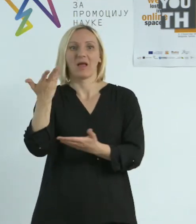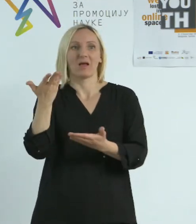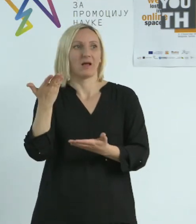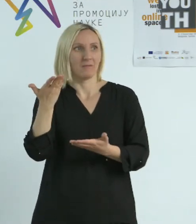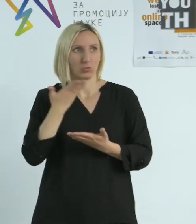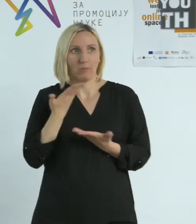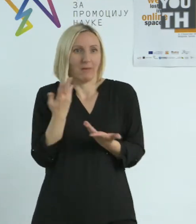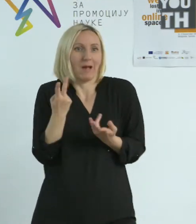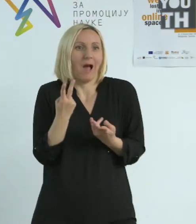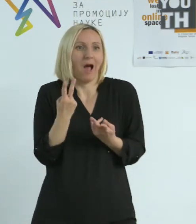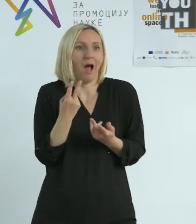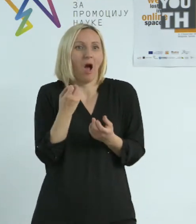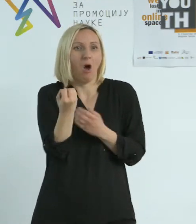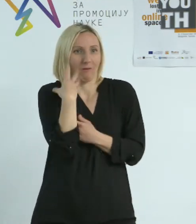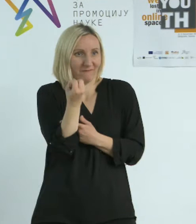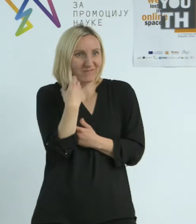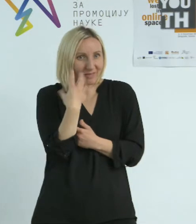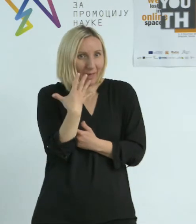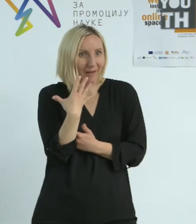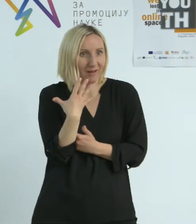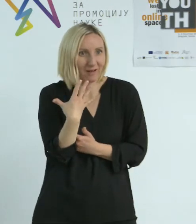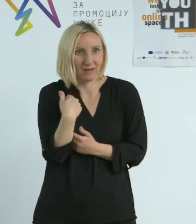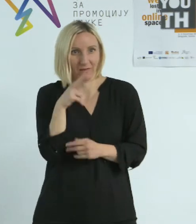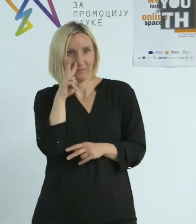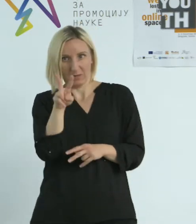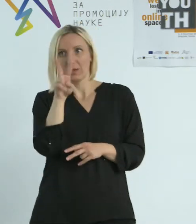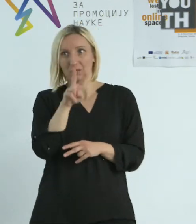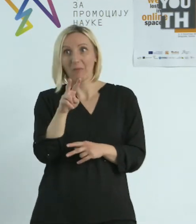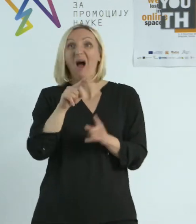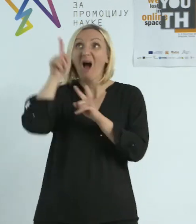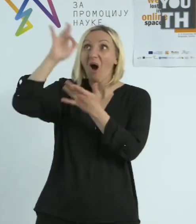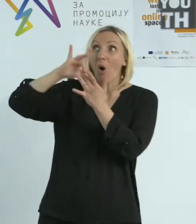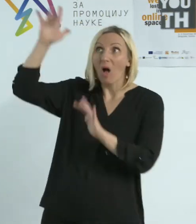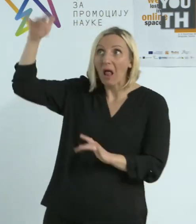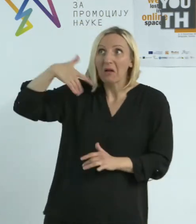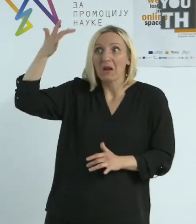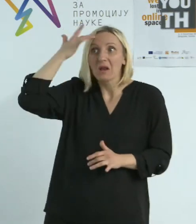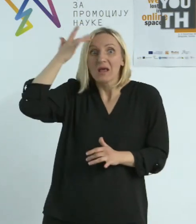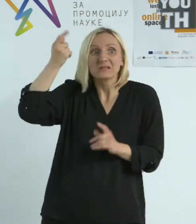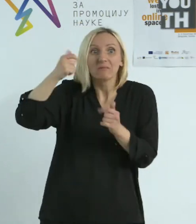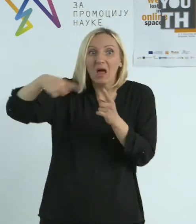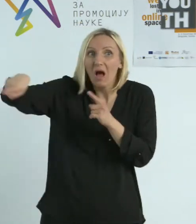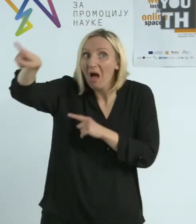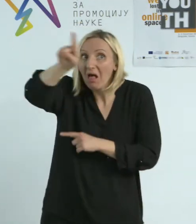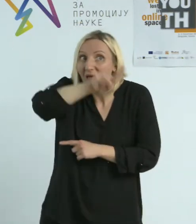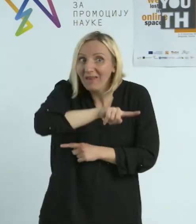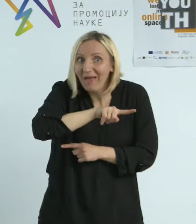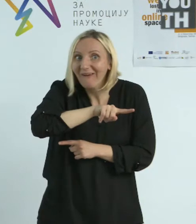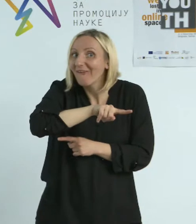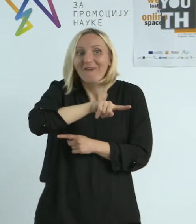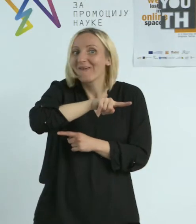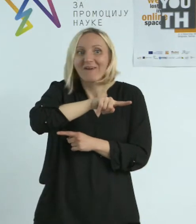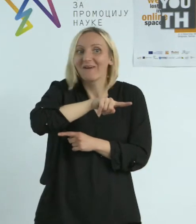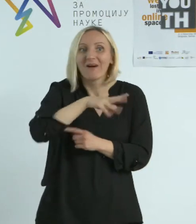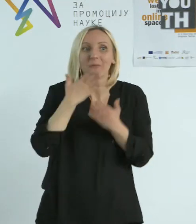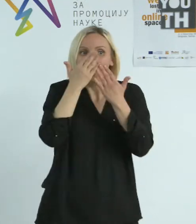immediate feedback, and another thing is when I'm writing something which goes into the online space and I have no idea who even bothered to read that. So